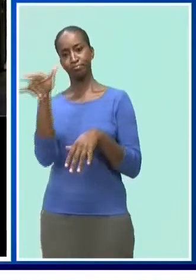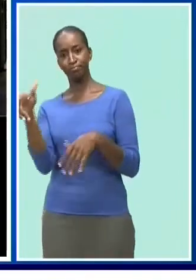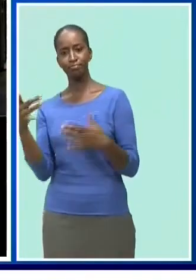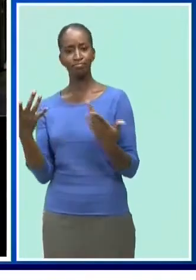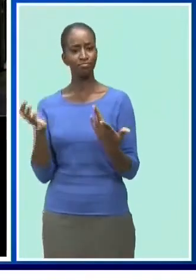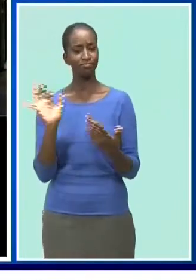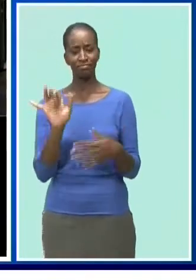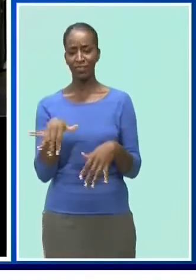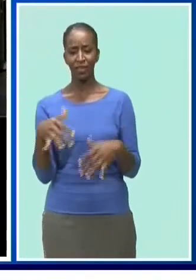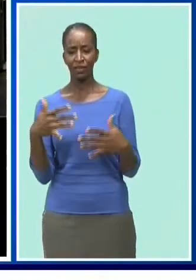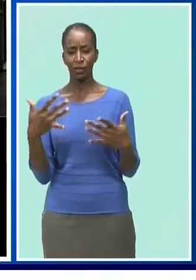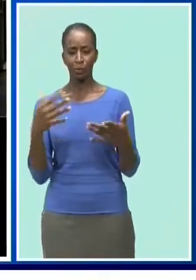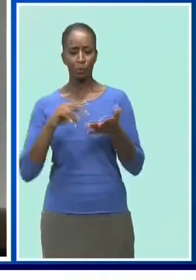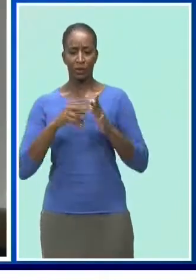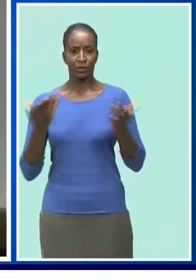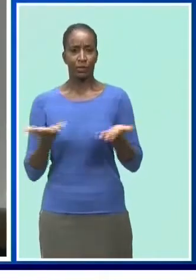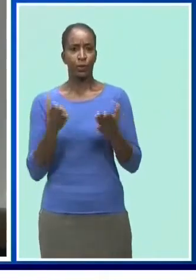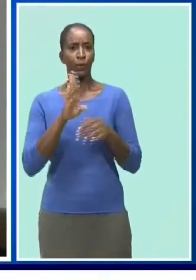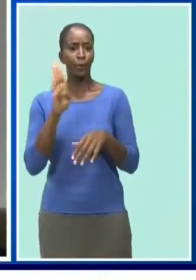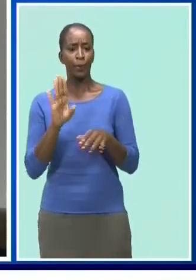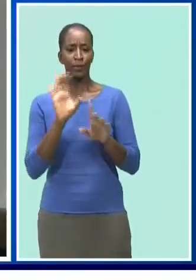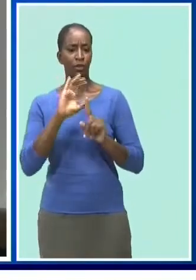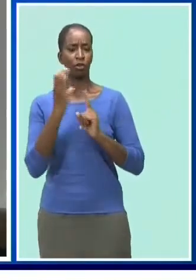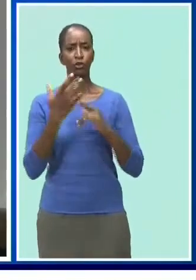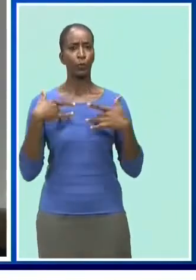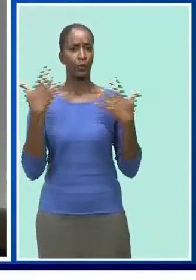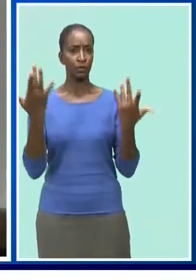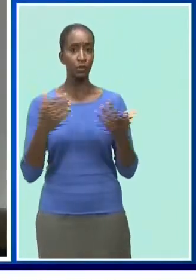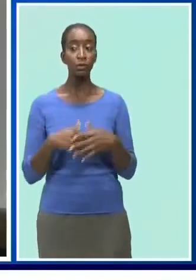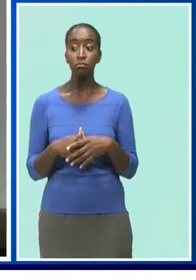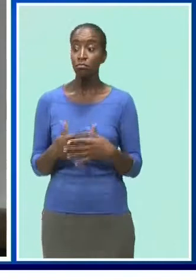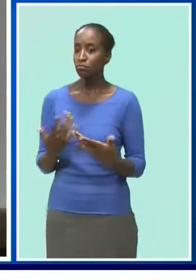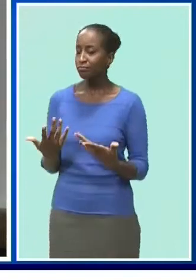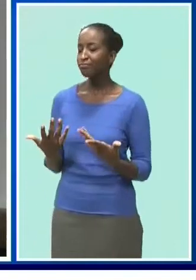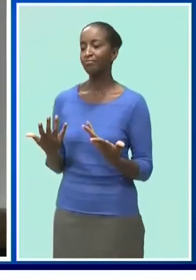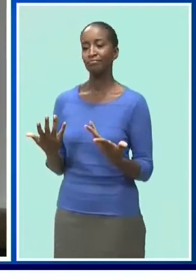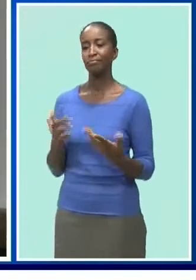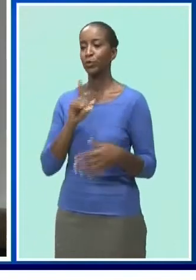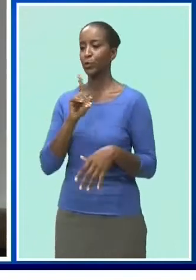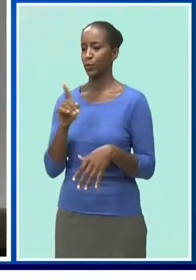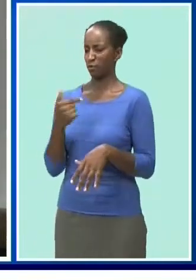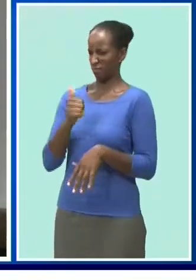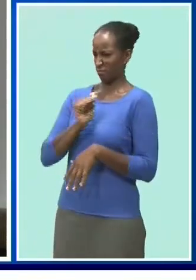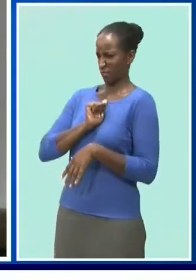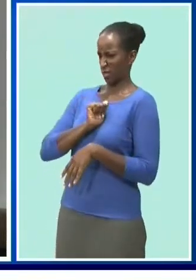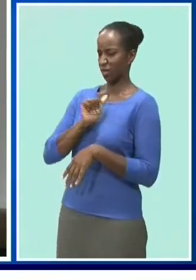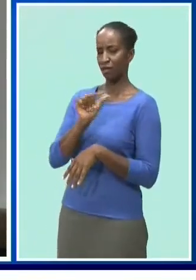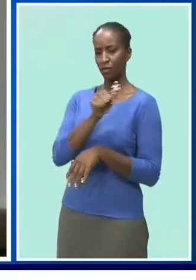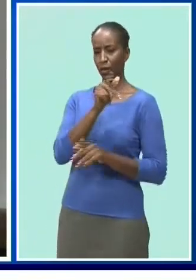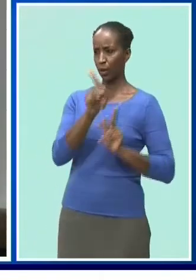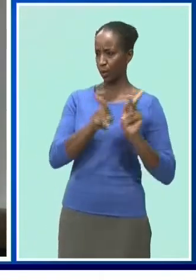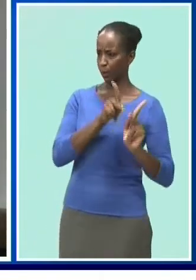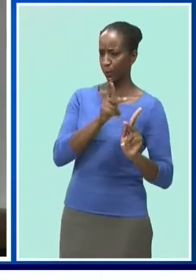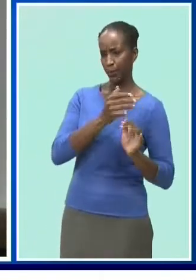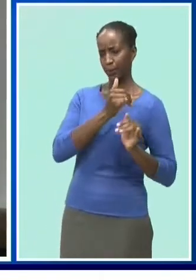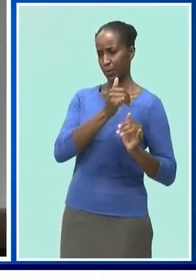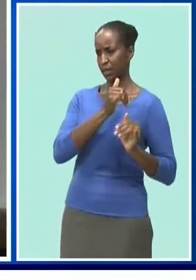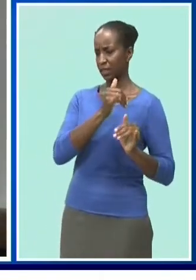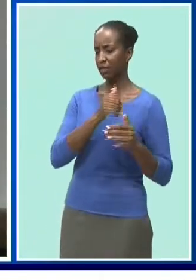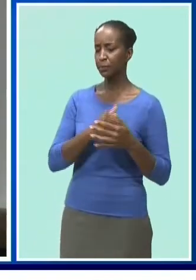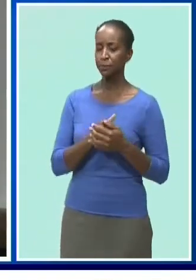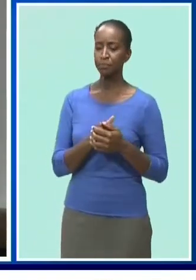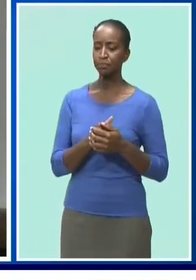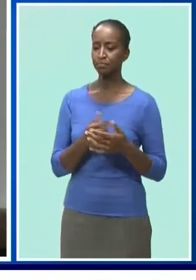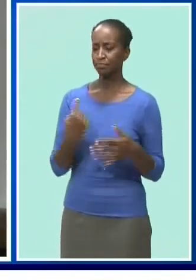me that there are some people who like myself for many years, are interested to the point where